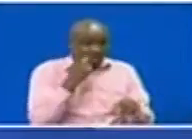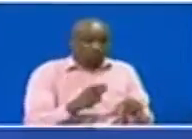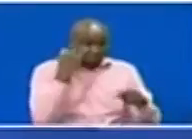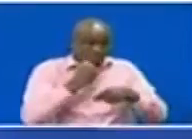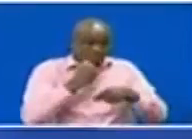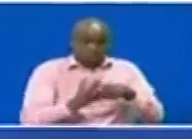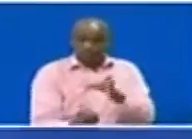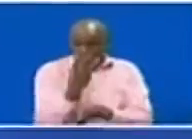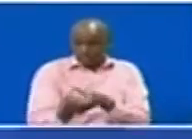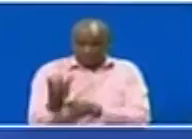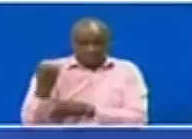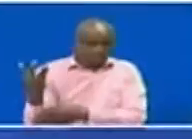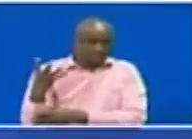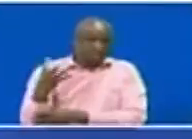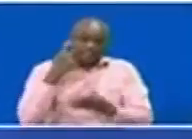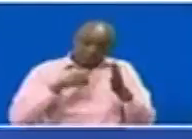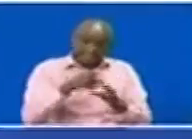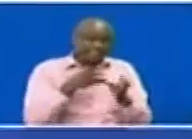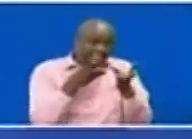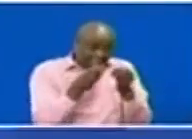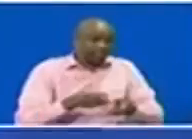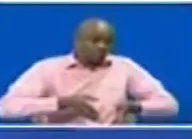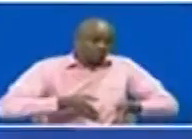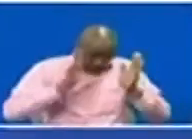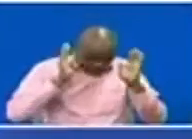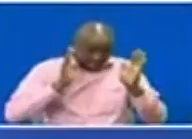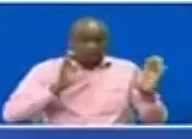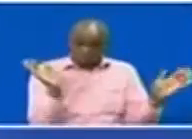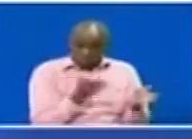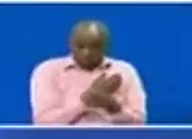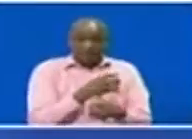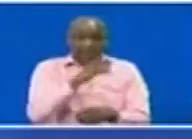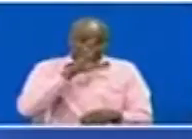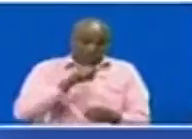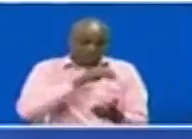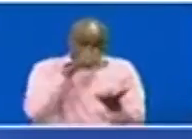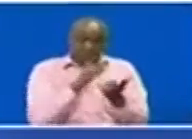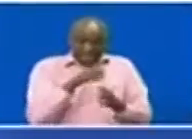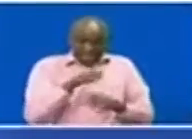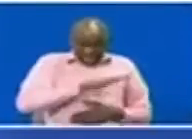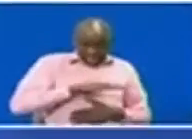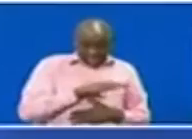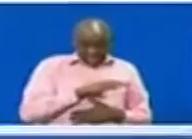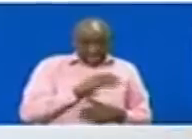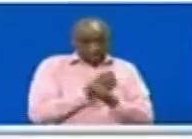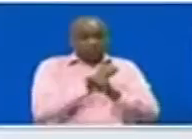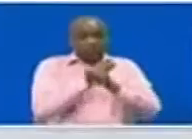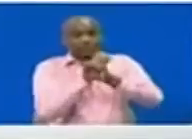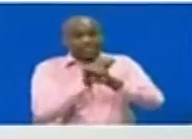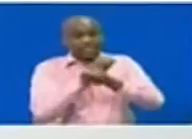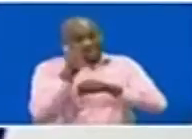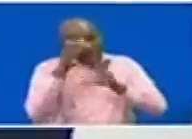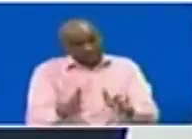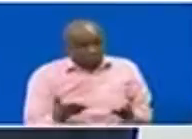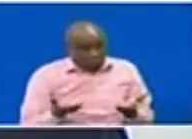these institutions, was that this would be an easier way of removing the power from the center, so that there is no protectionism,